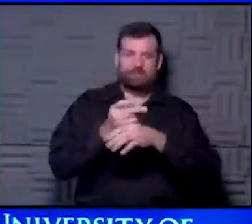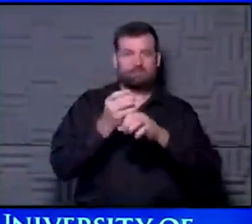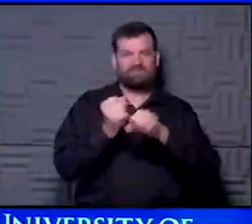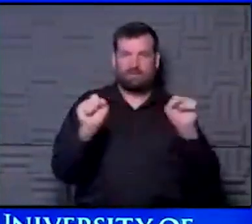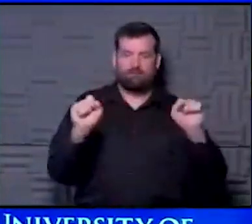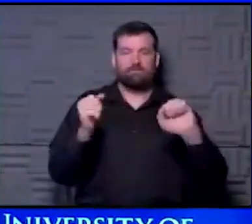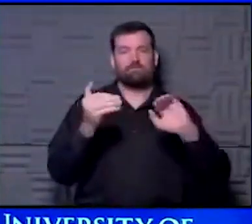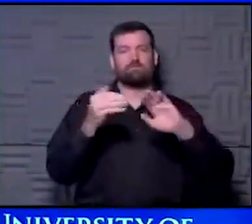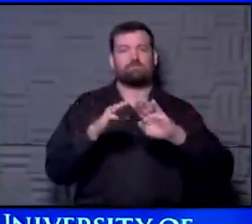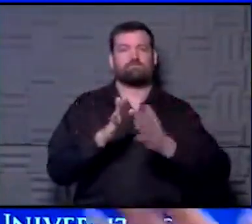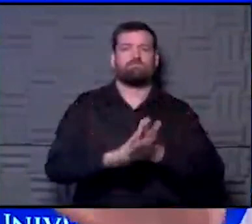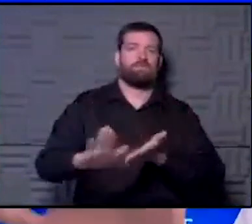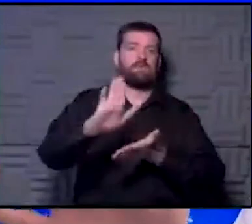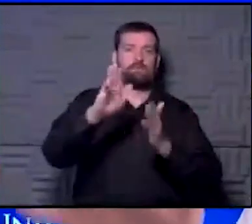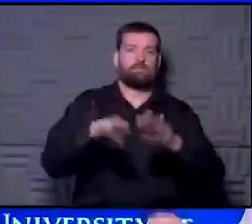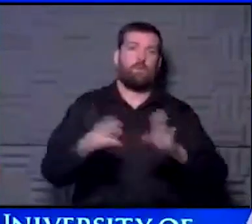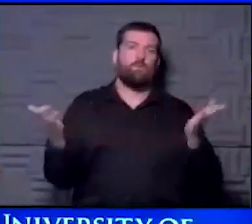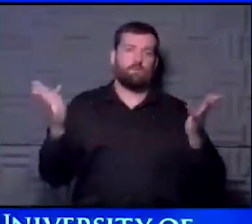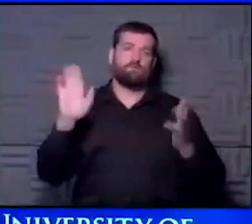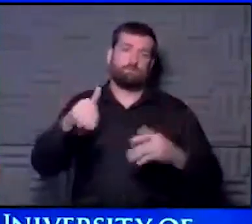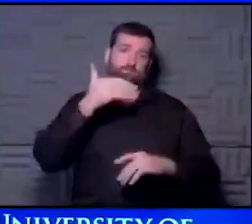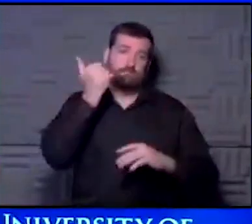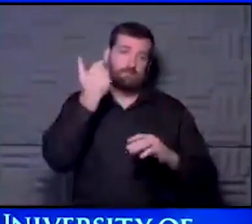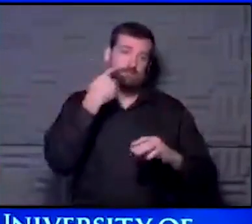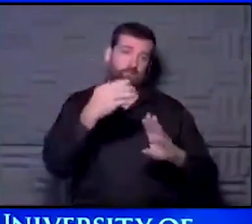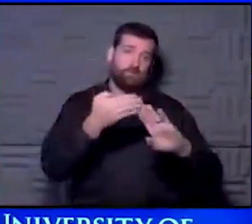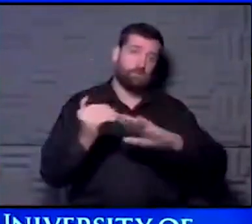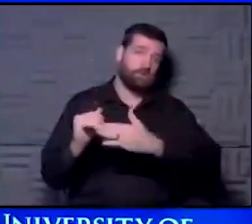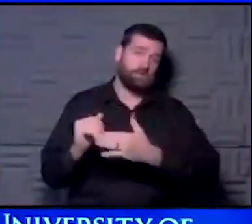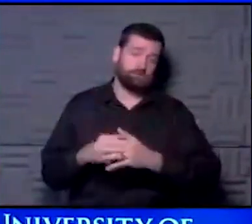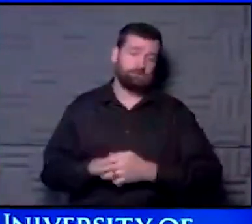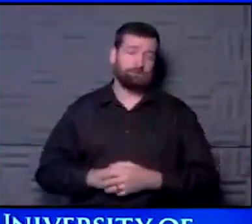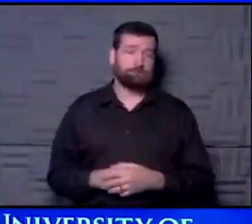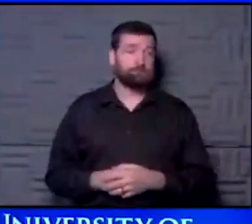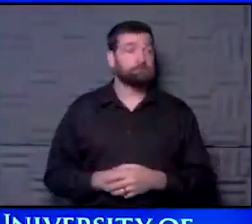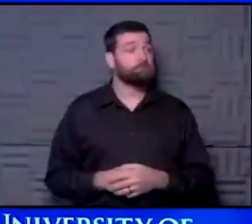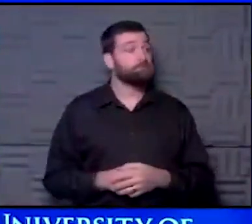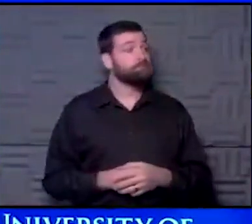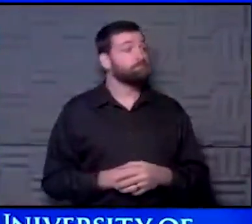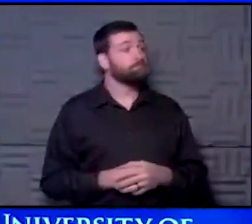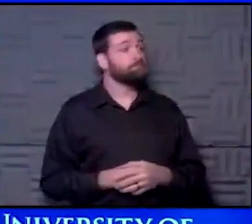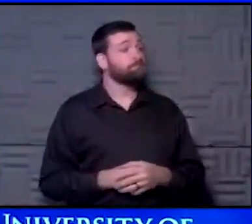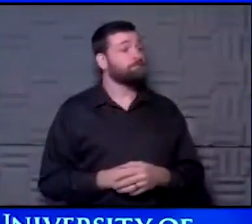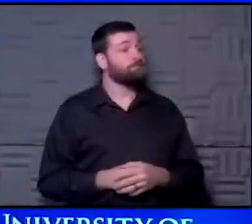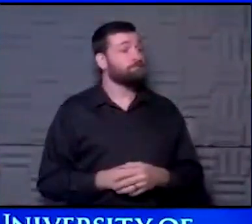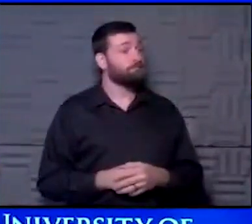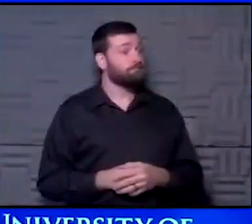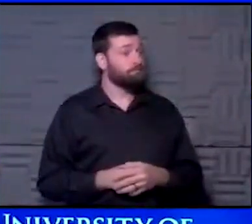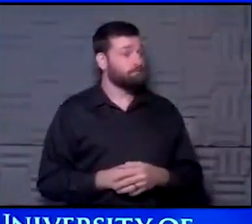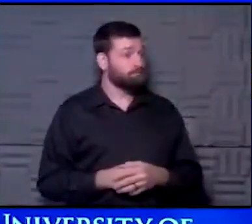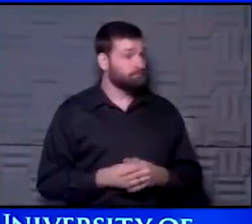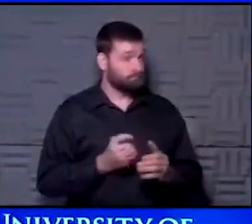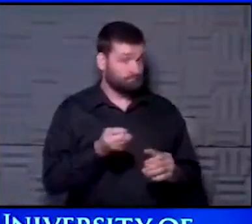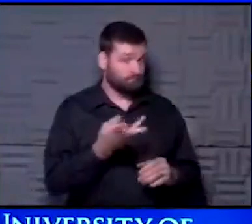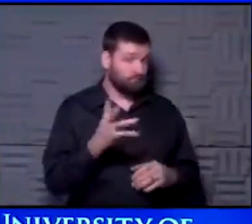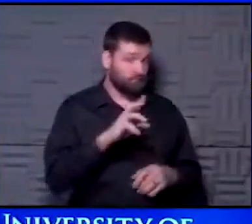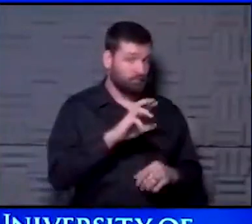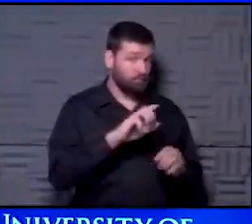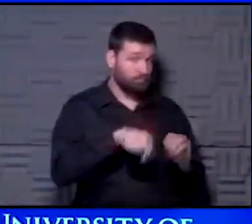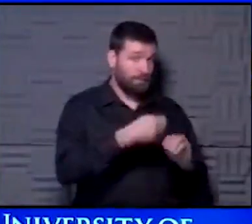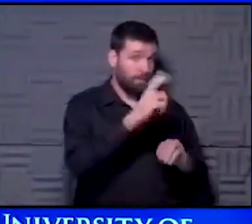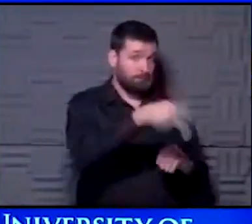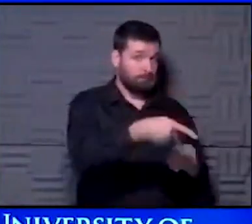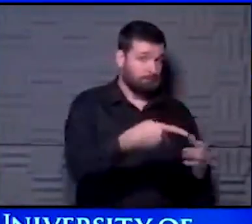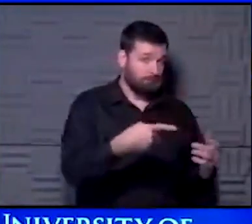keeping I the do. campus open, because that's what's going to do the best thing for the community. Okay, so a couple of wrap-up questions. Yes,